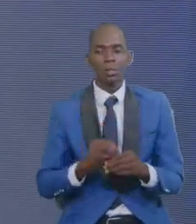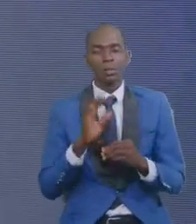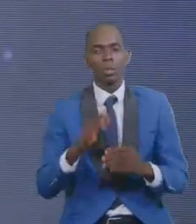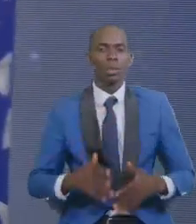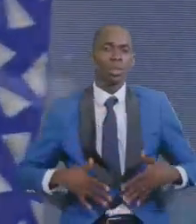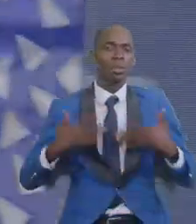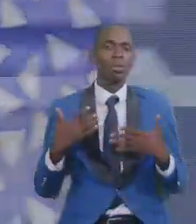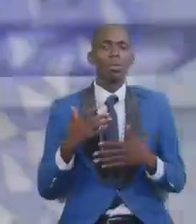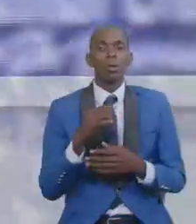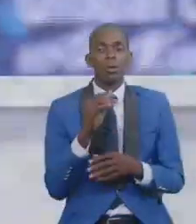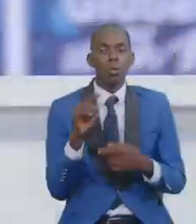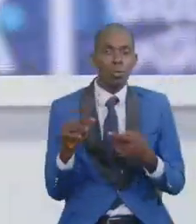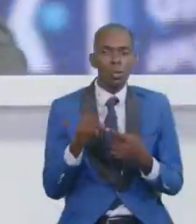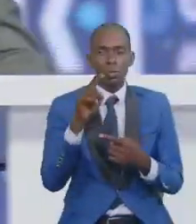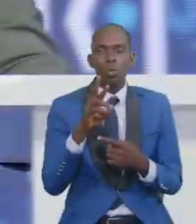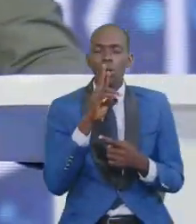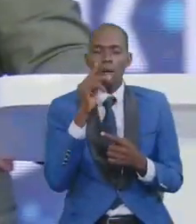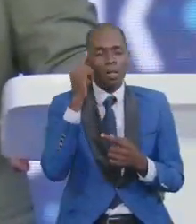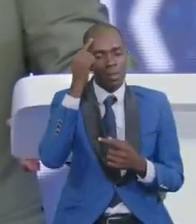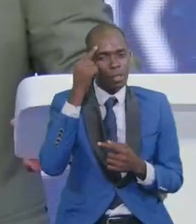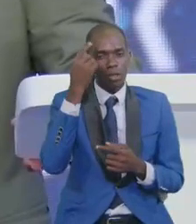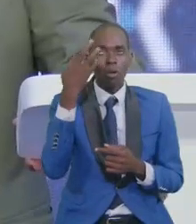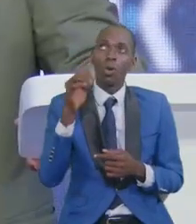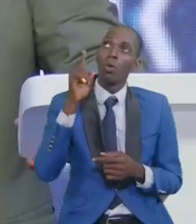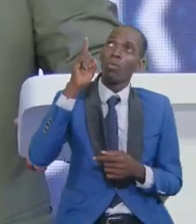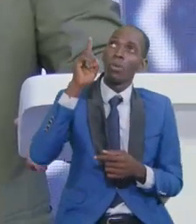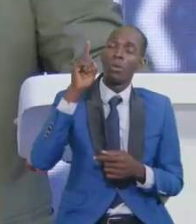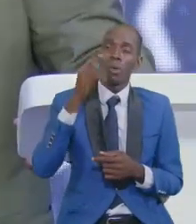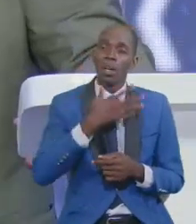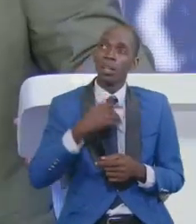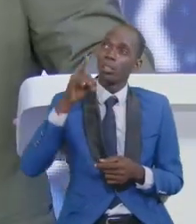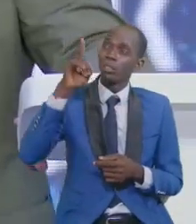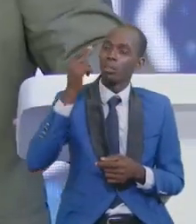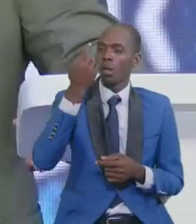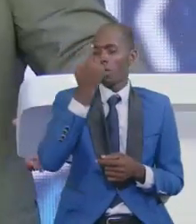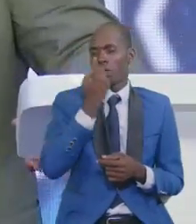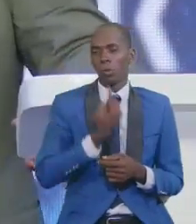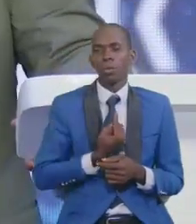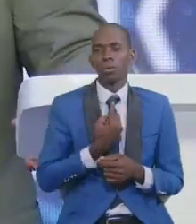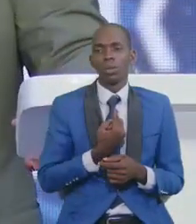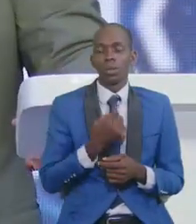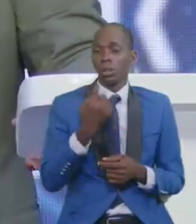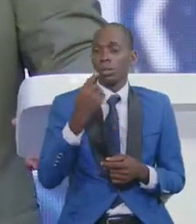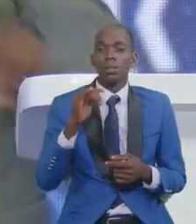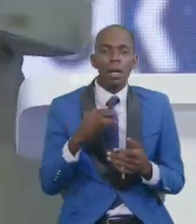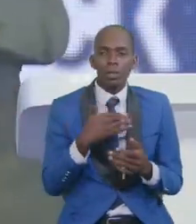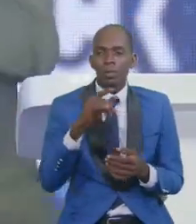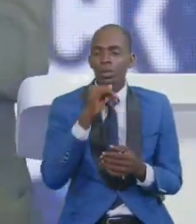You're thinking of him and him alone. You're not thinking of self. That one is